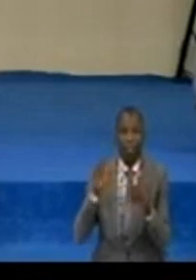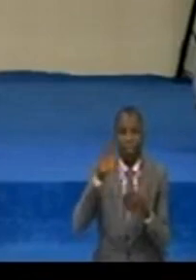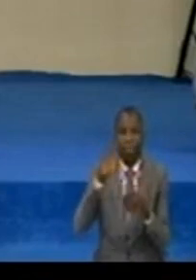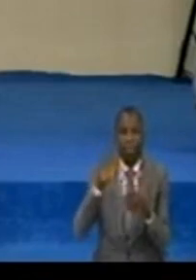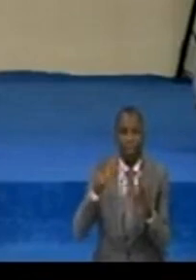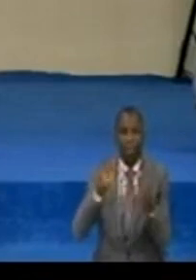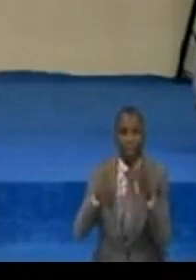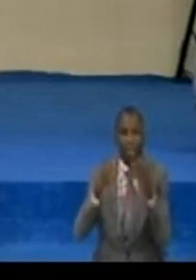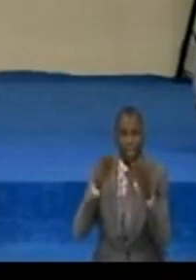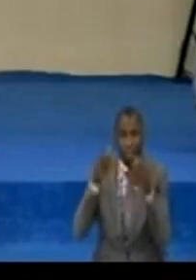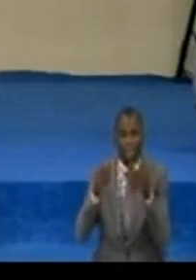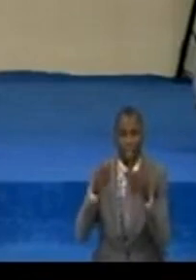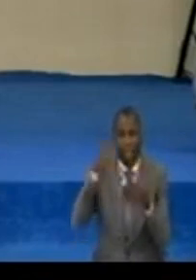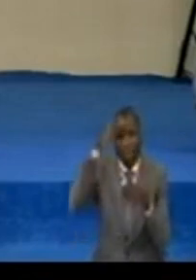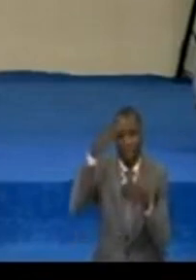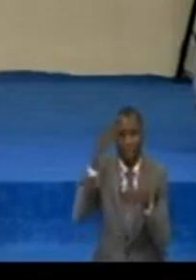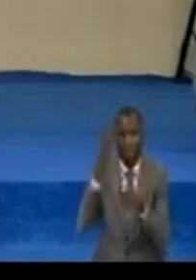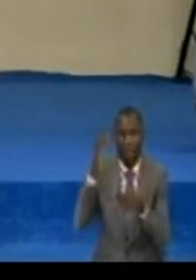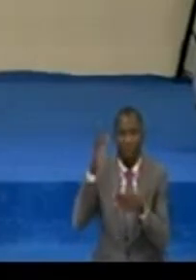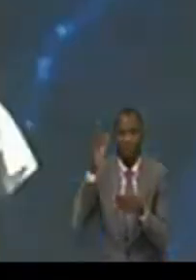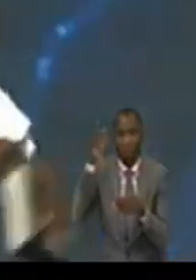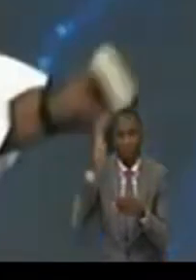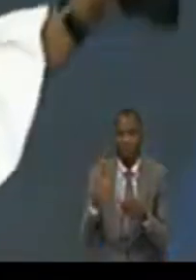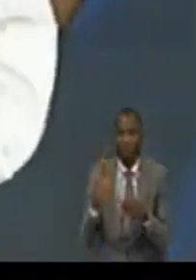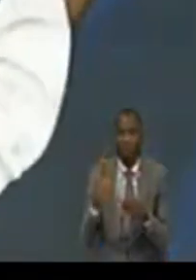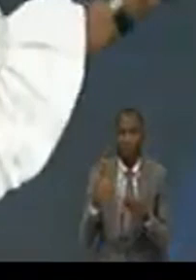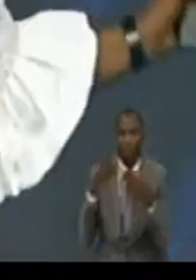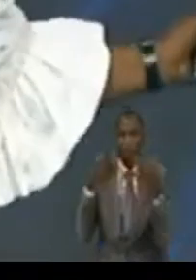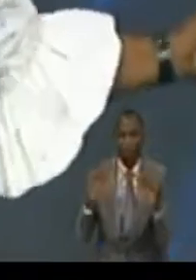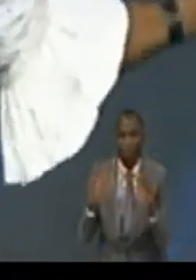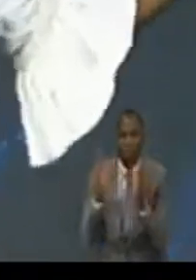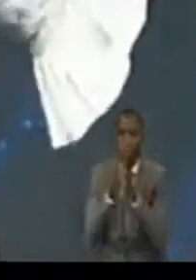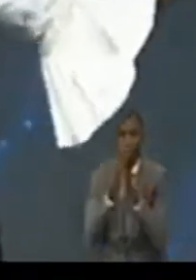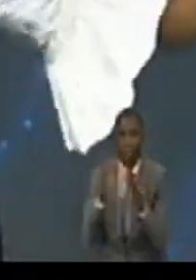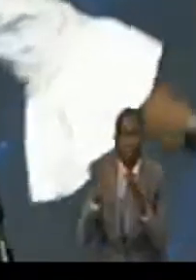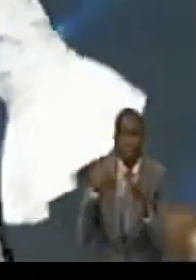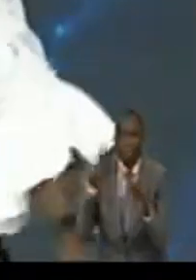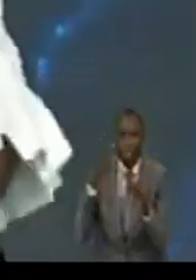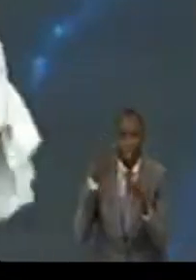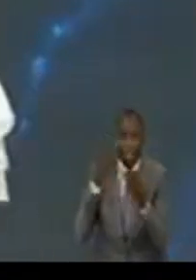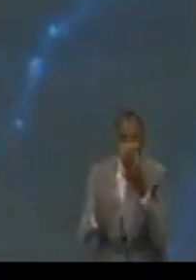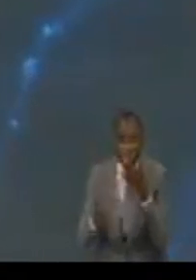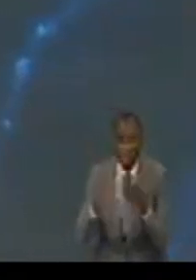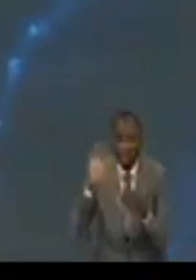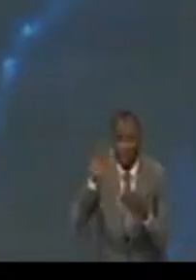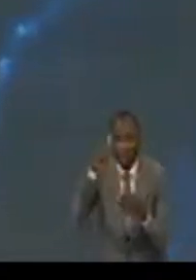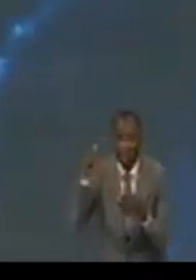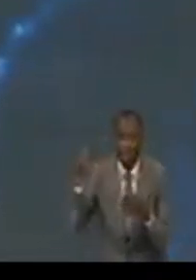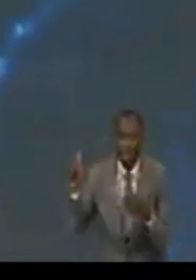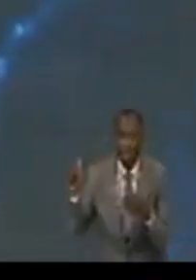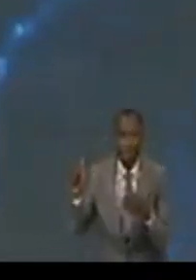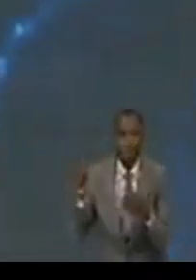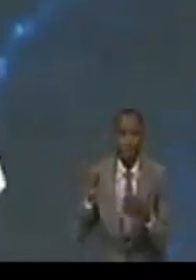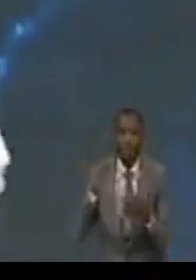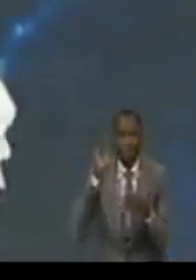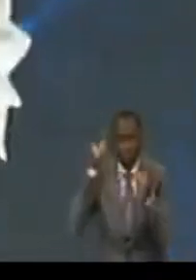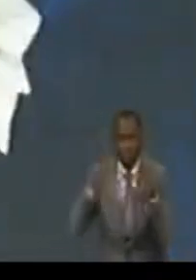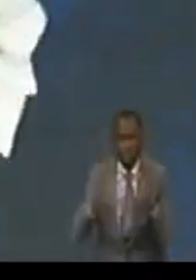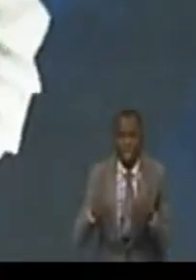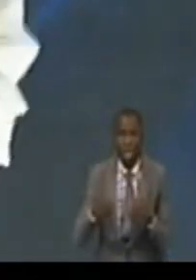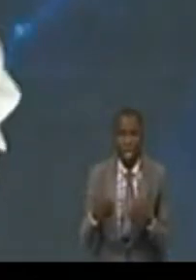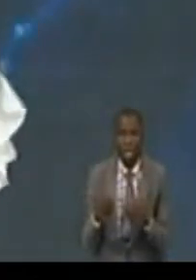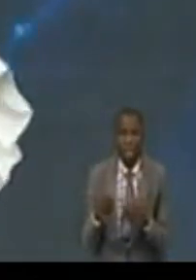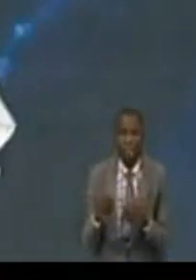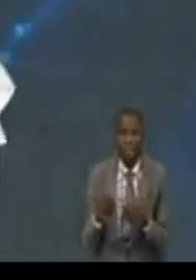of God finished praying. He said, you cannot check yourself. Our state overseer mounted the pulpit and said, you can demonstrate